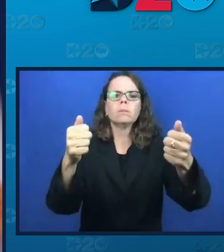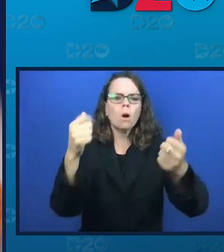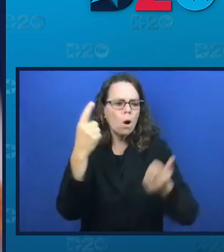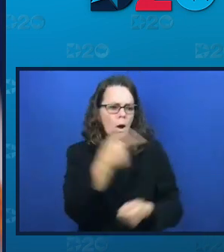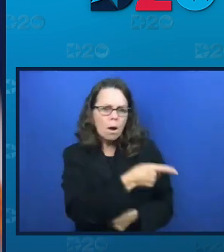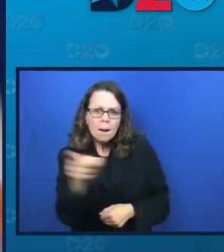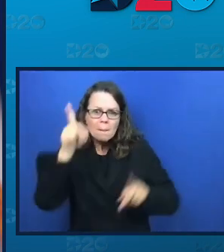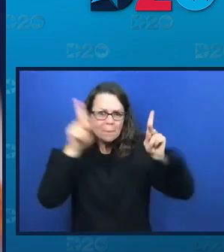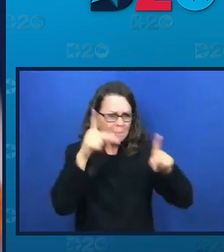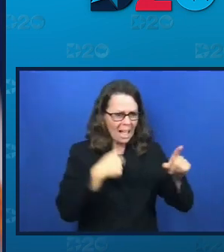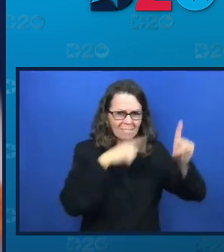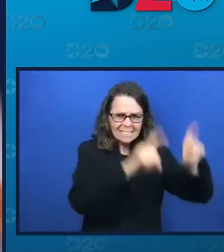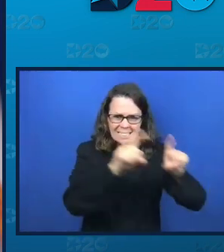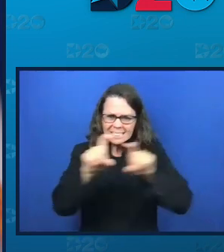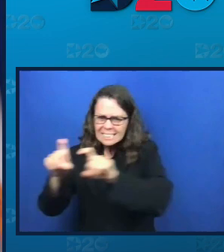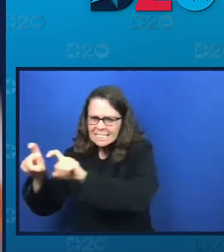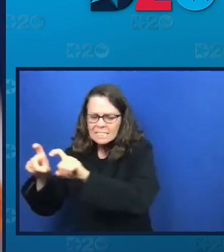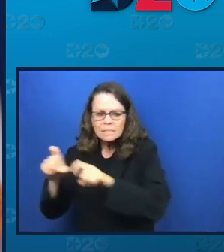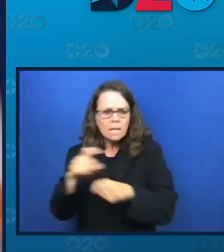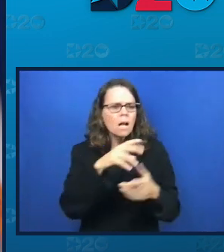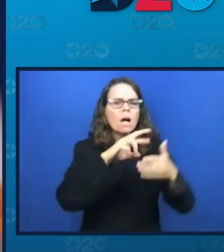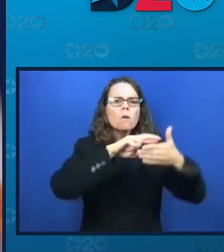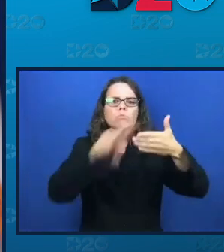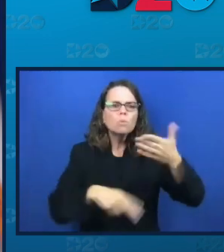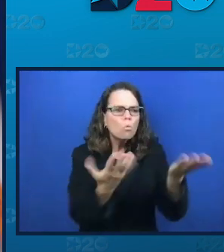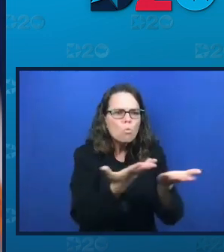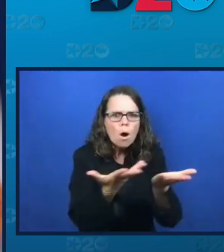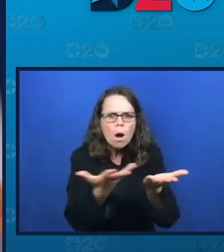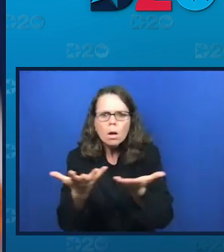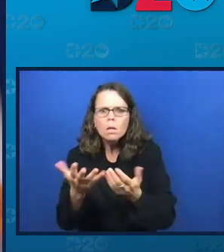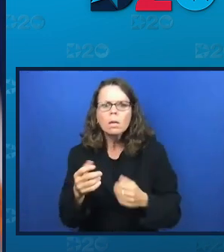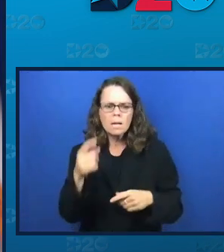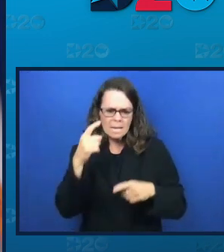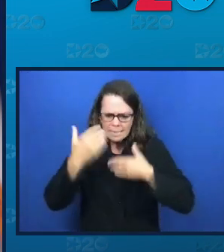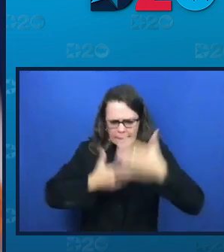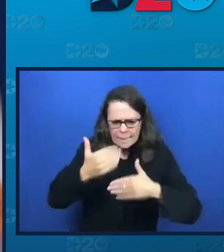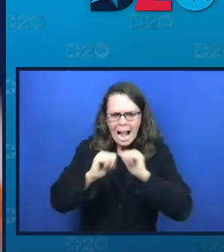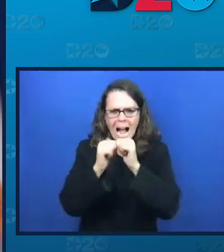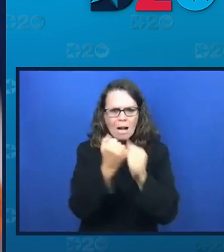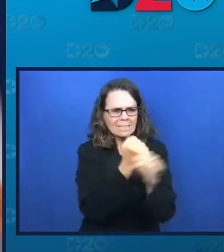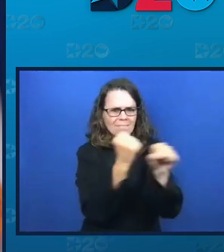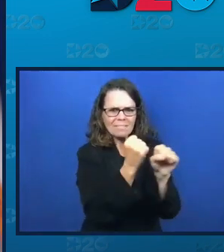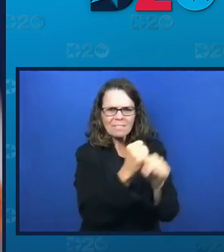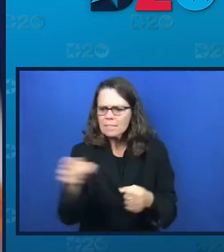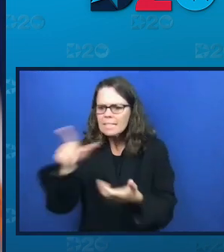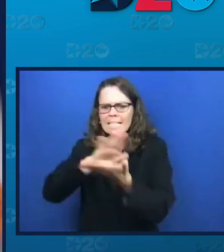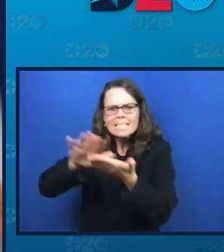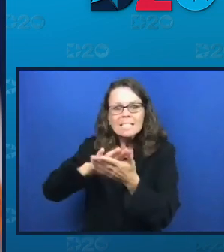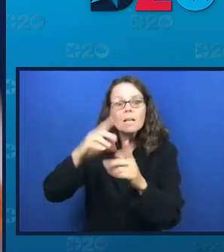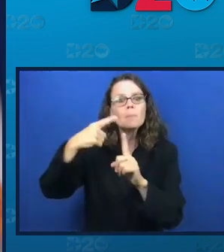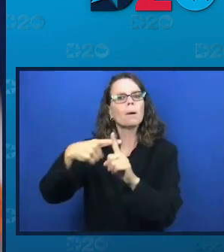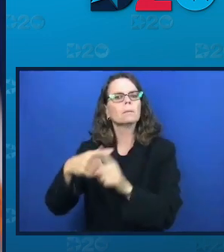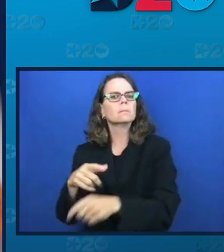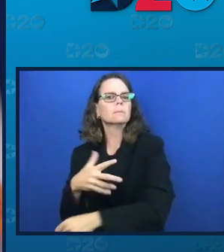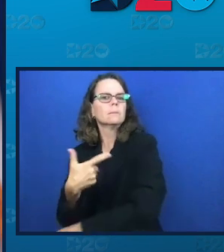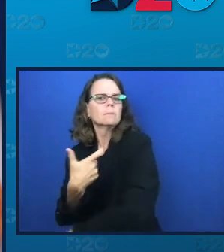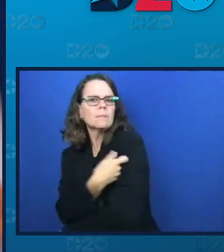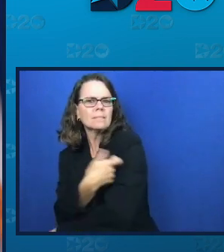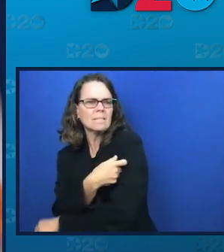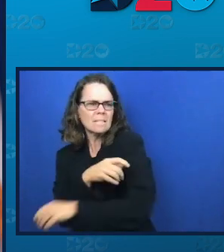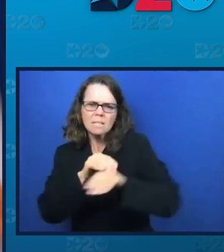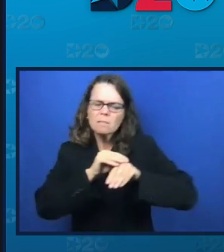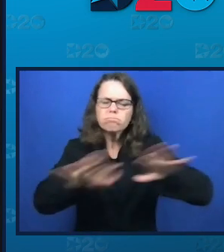safe, effective vaccine and distributes it quickly and fairly. A leader who inspires us to